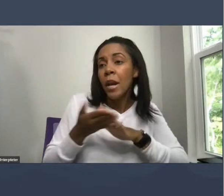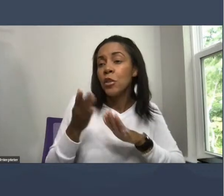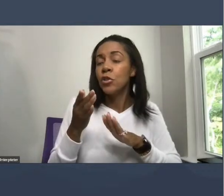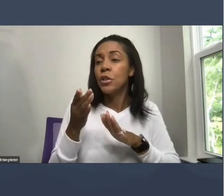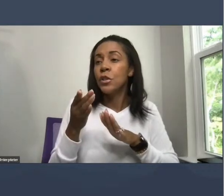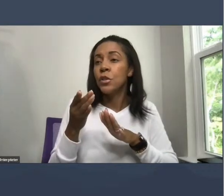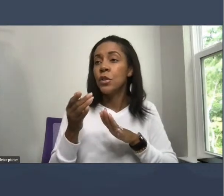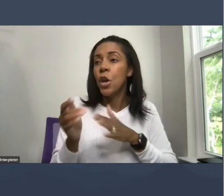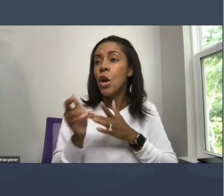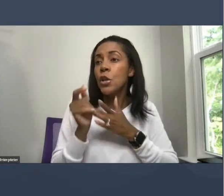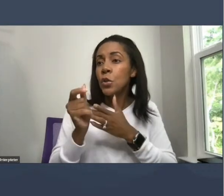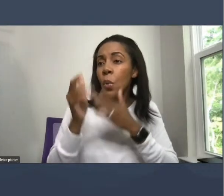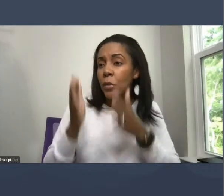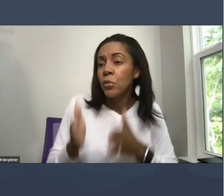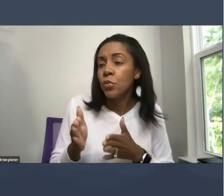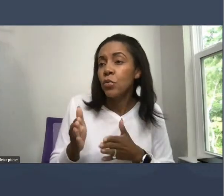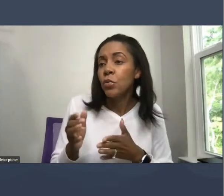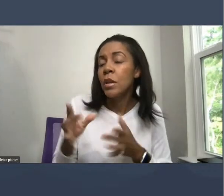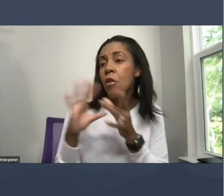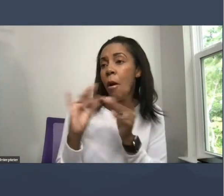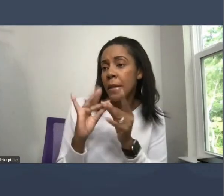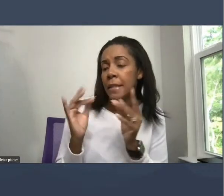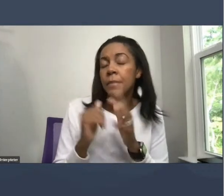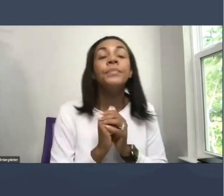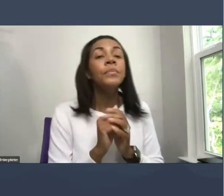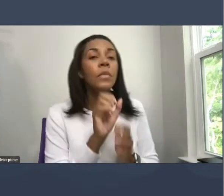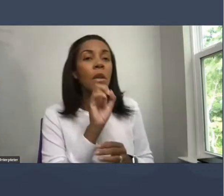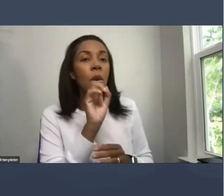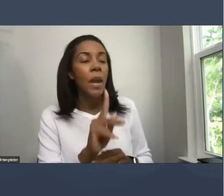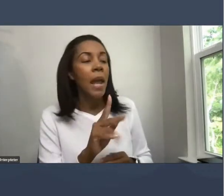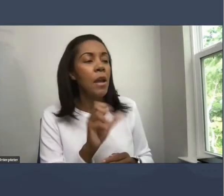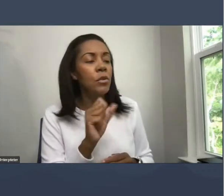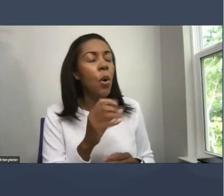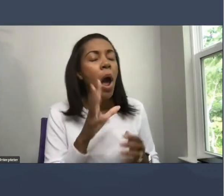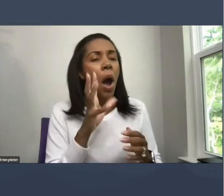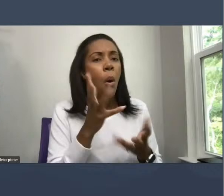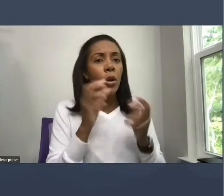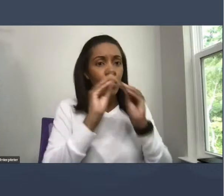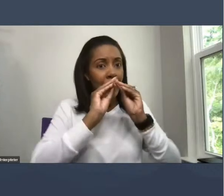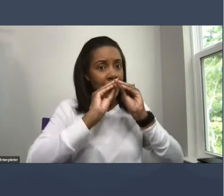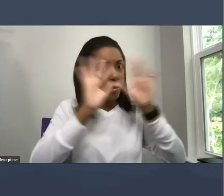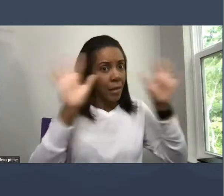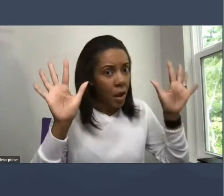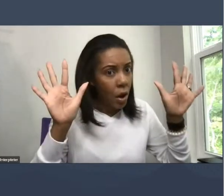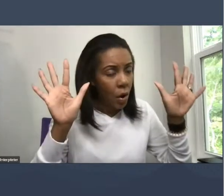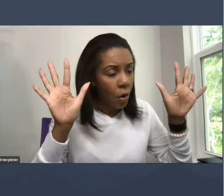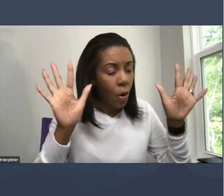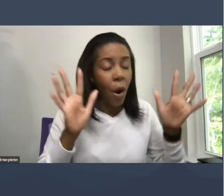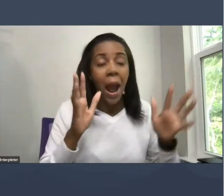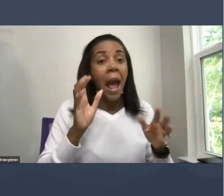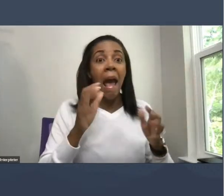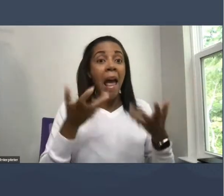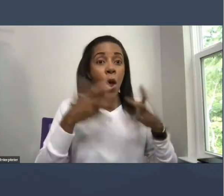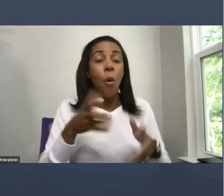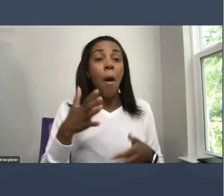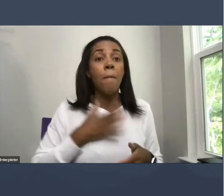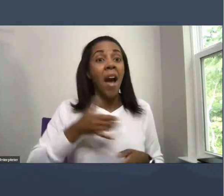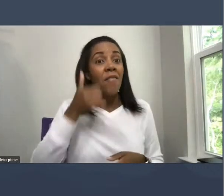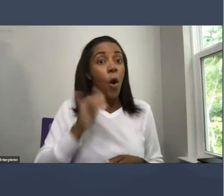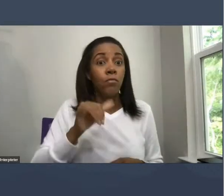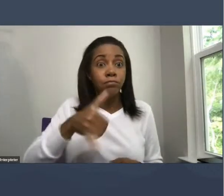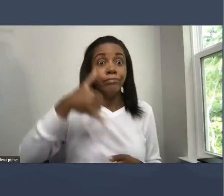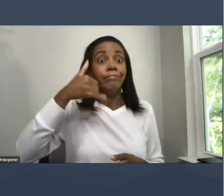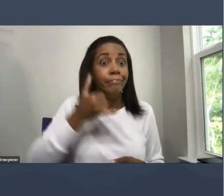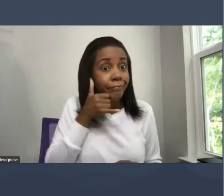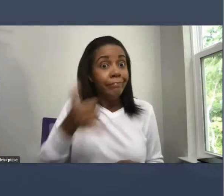director's comments. Okay, so I just want to make sure we're very clear so that my phone doesn't blow up this evening when the news hits. Memphis